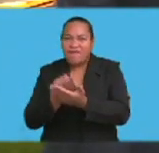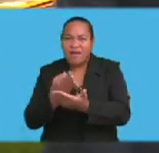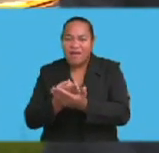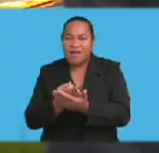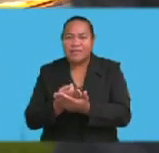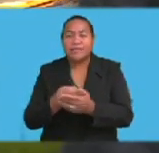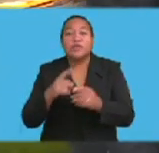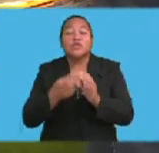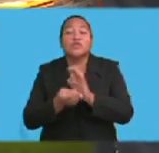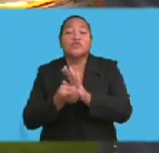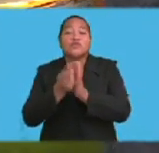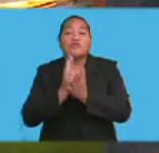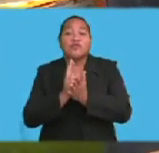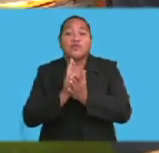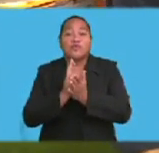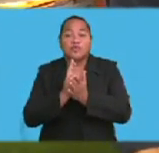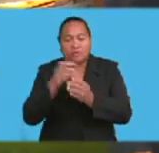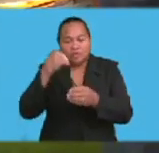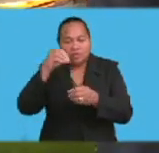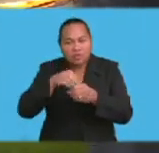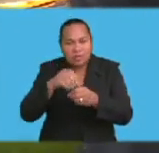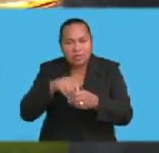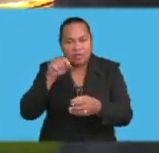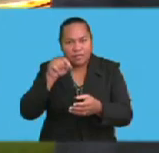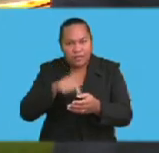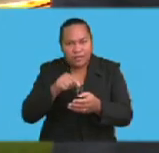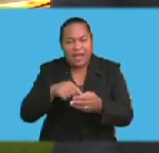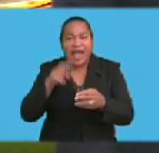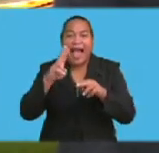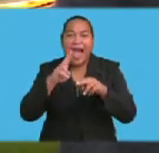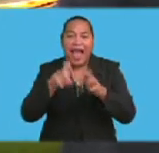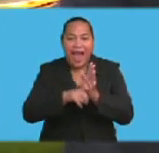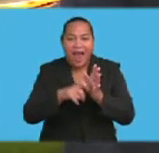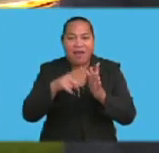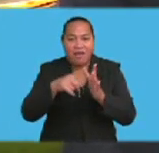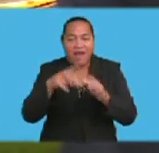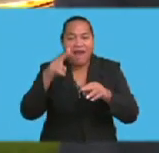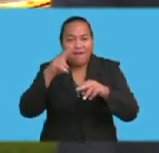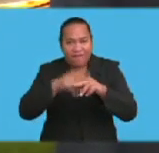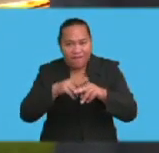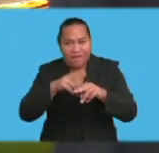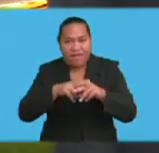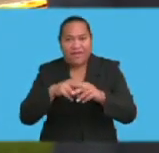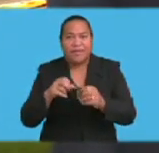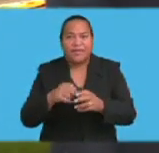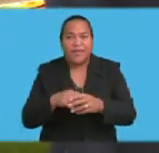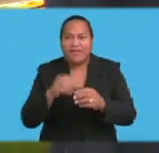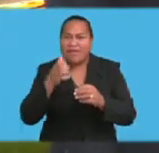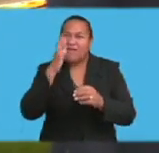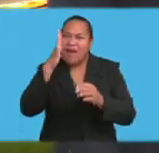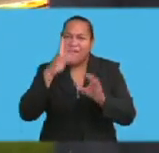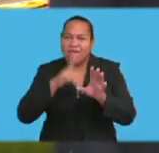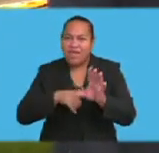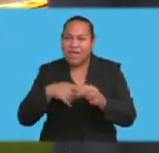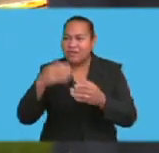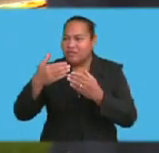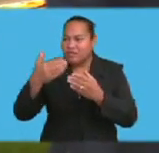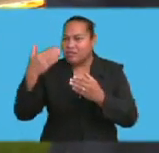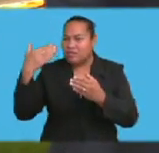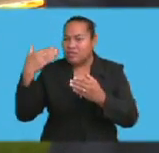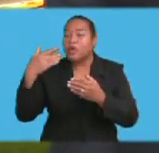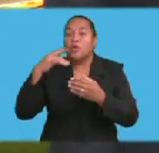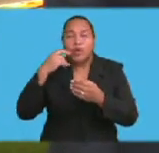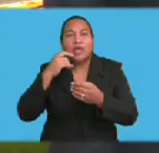was to review the performance of the RIF, in other words, Retirement Income Fund, after 5 years and to consider further